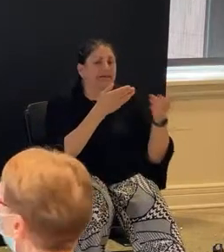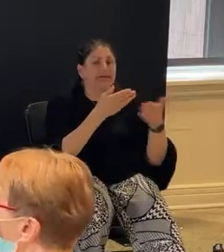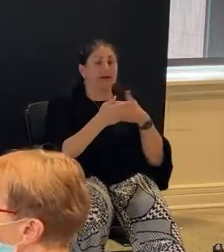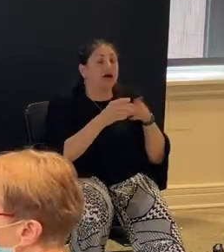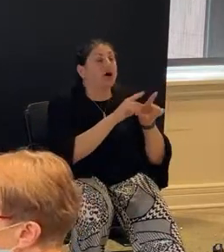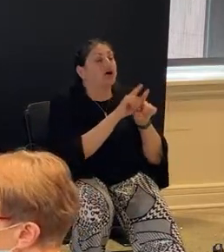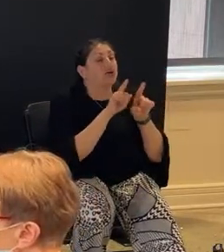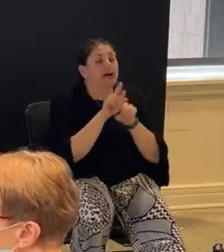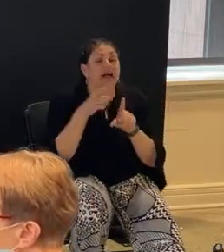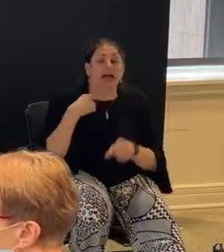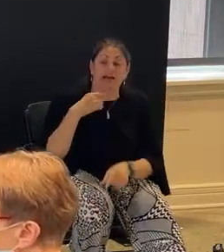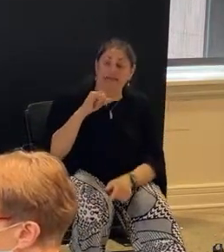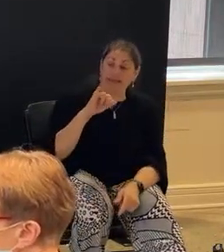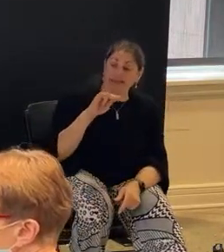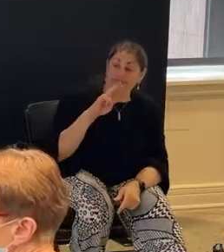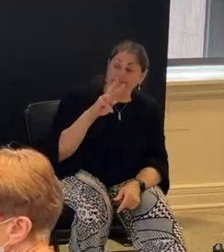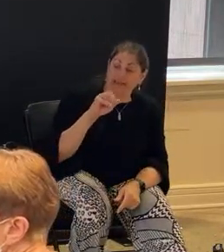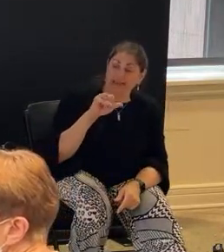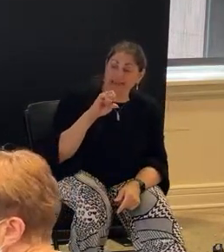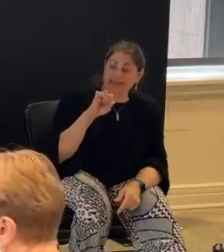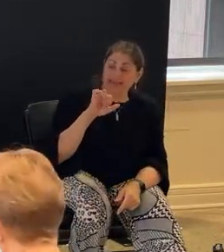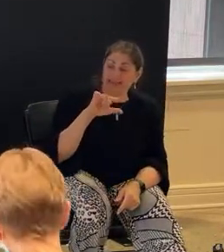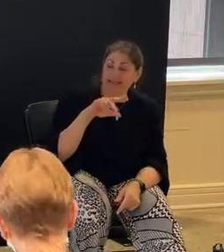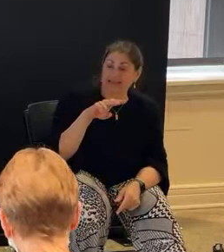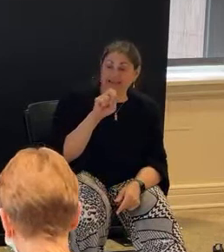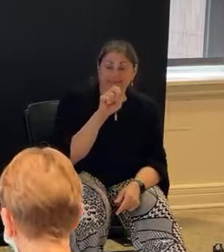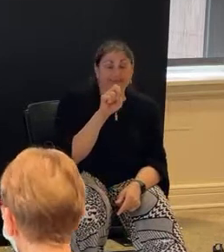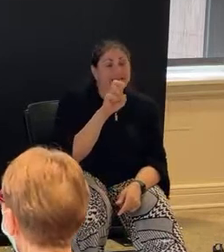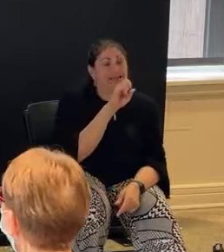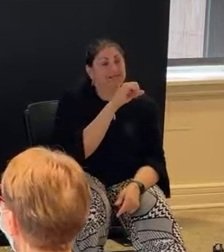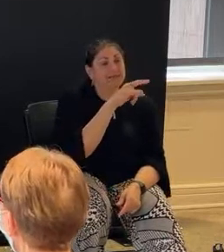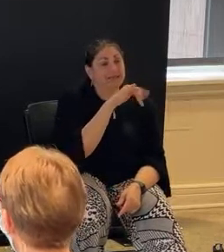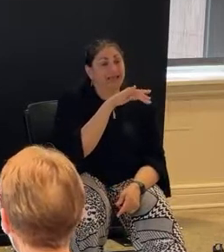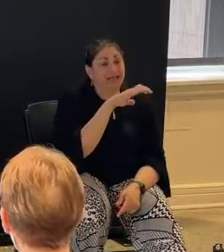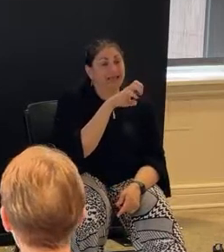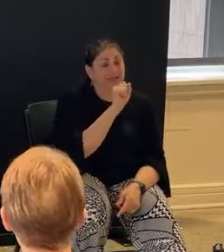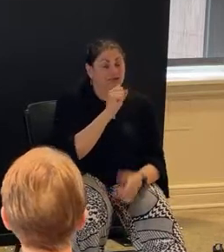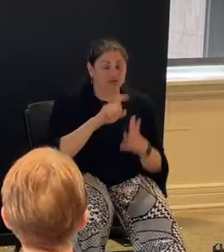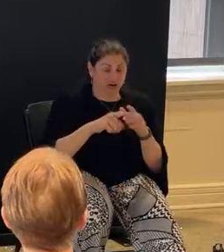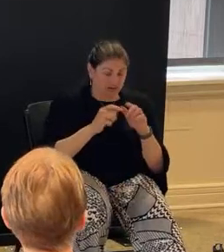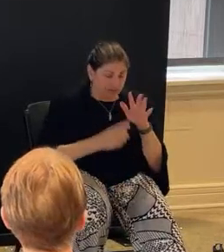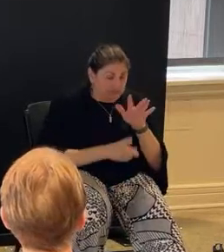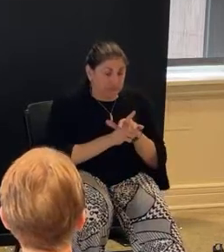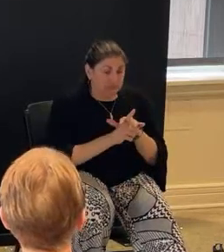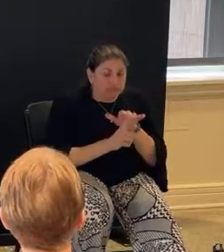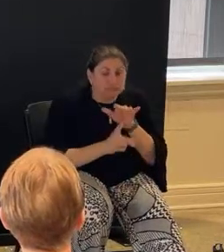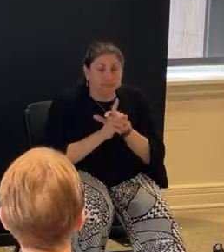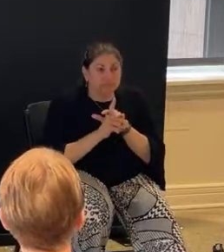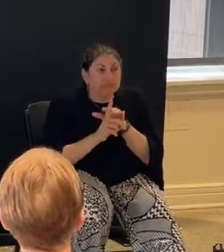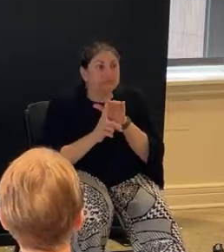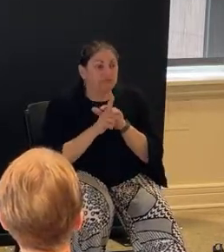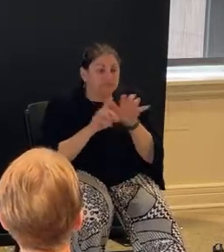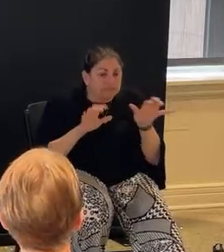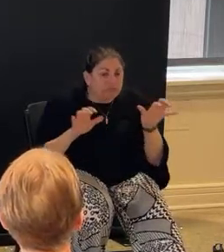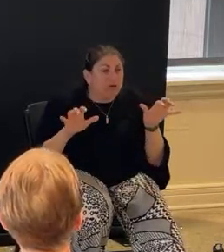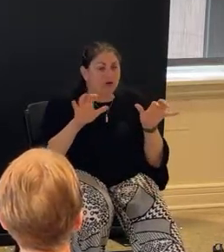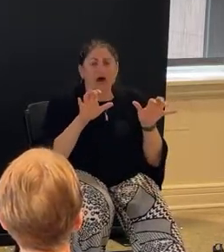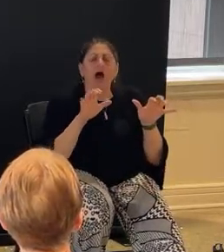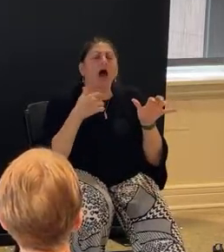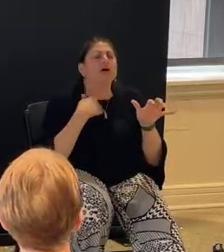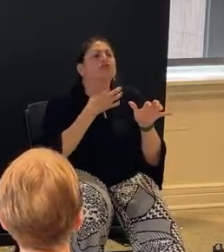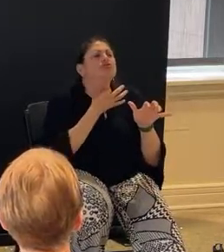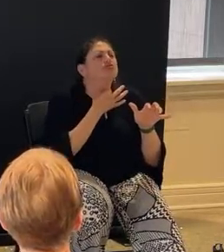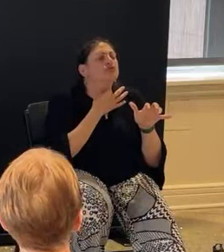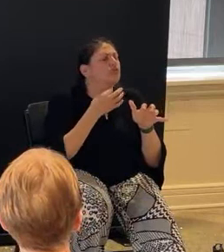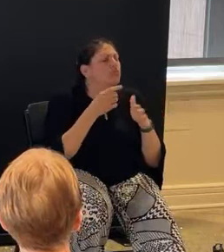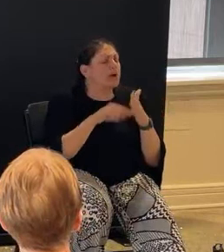invasive species that I'm sure are beginning their own colonization efforts all over the place. So, like, do you foresee a future where